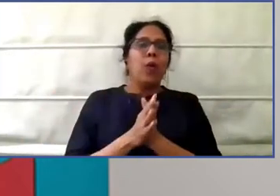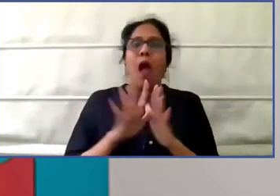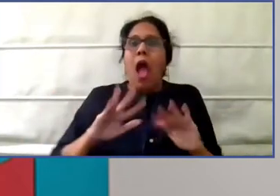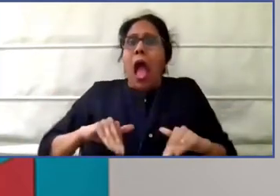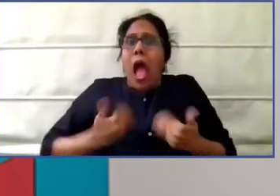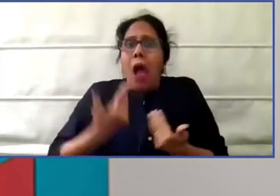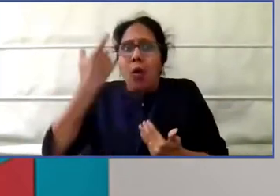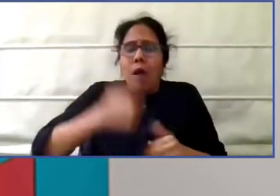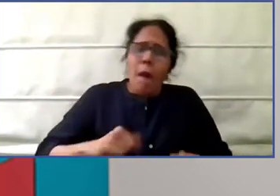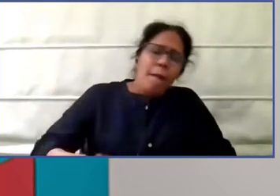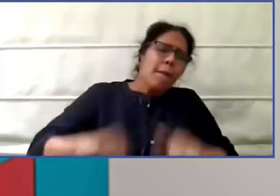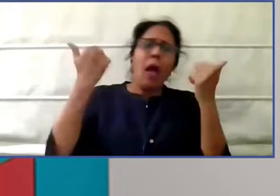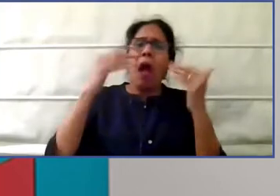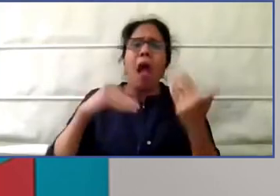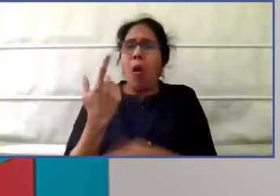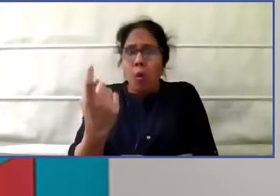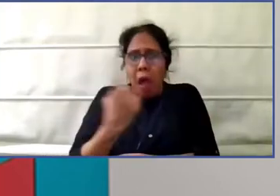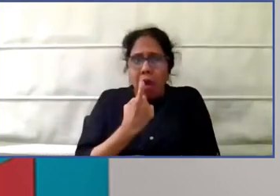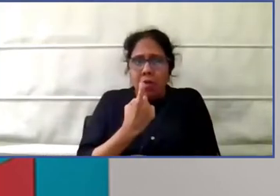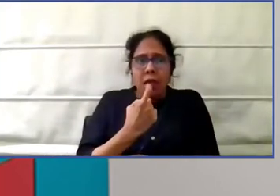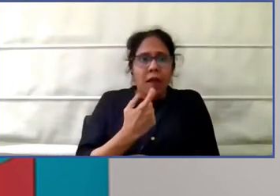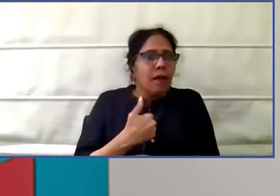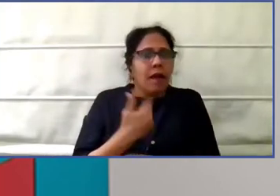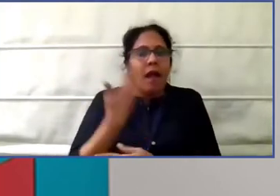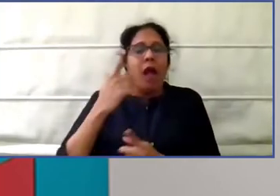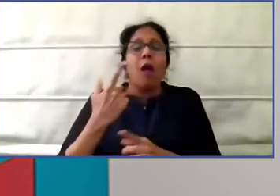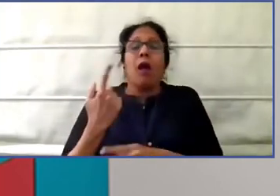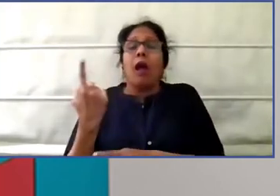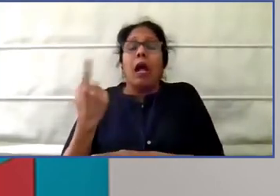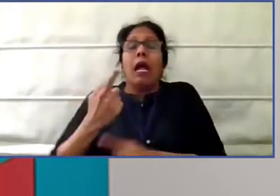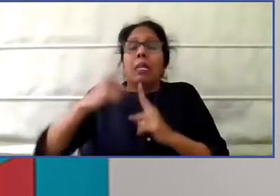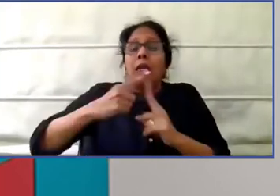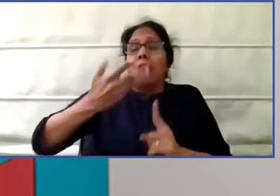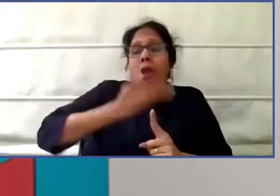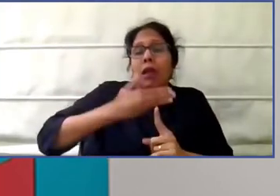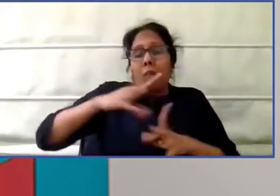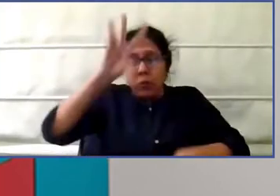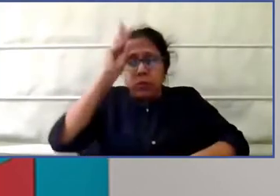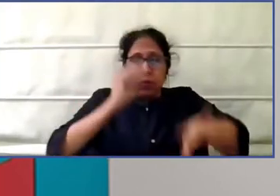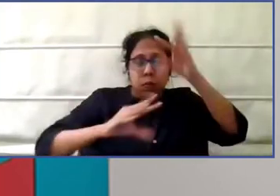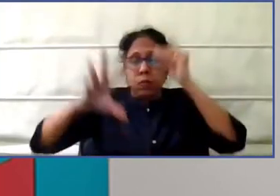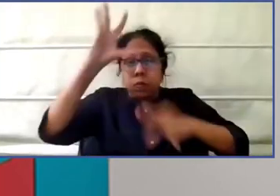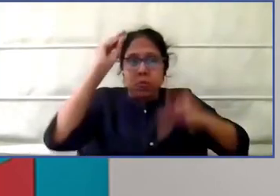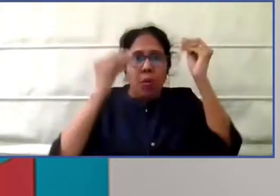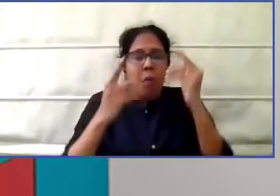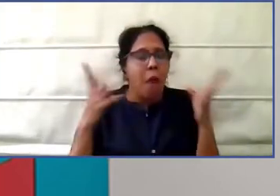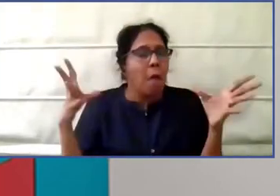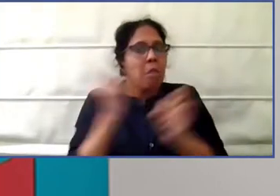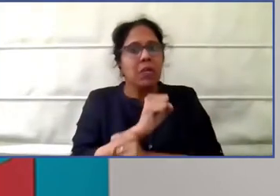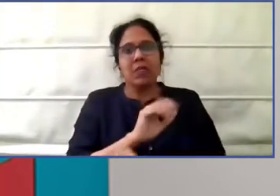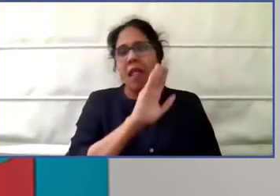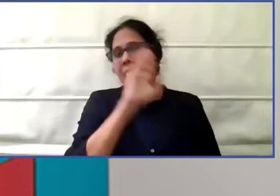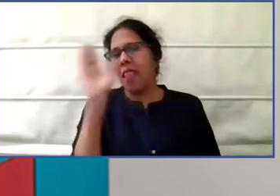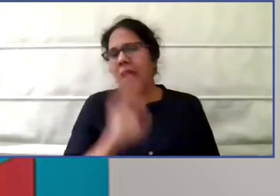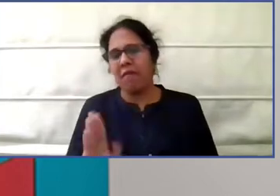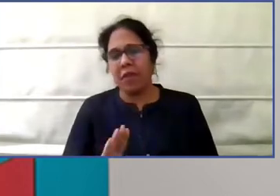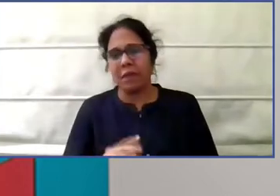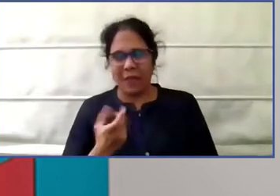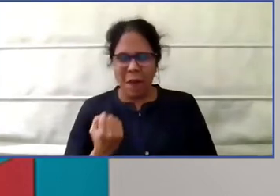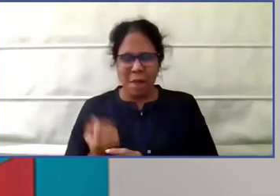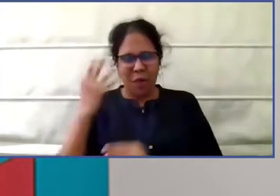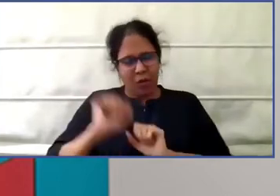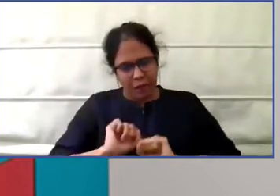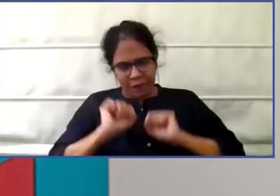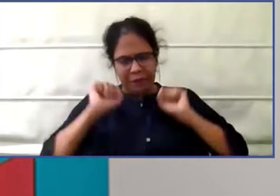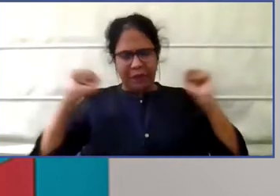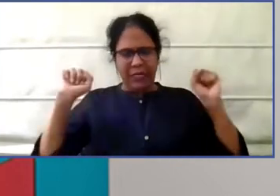this, I didn't miss a day's training. Every day when I wake up, I had two choices. I can find